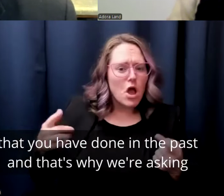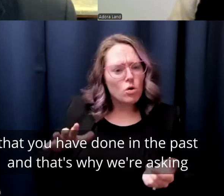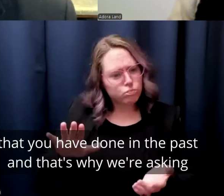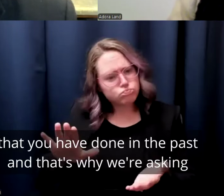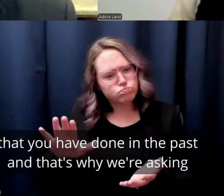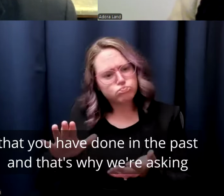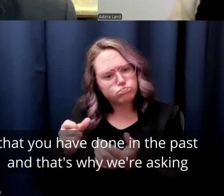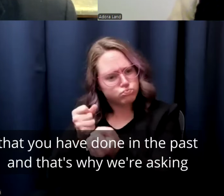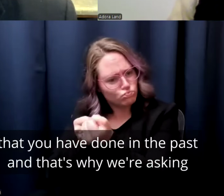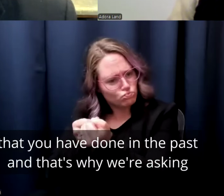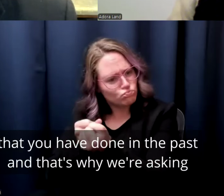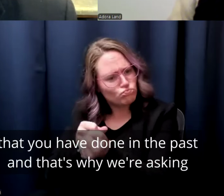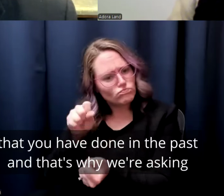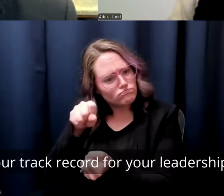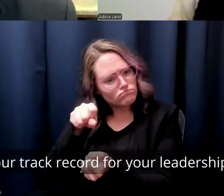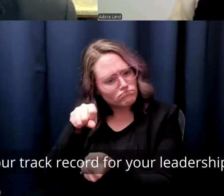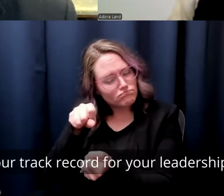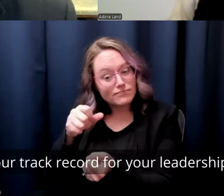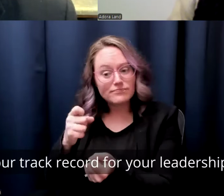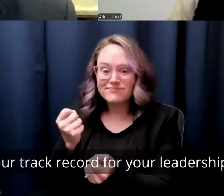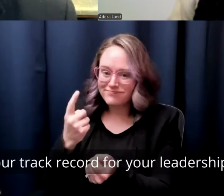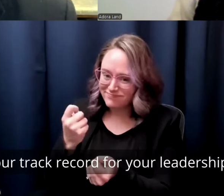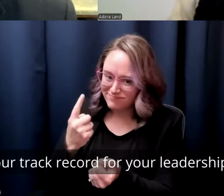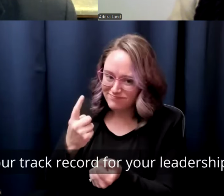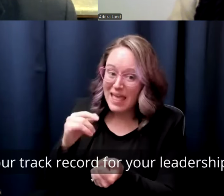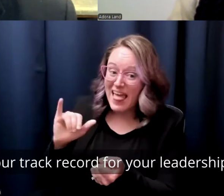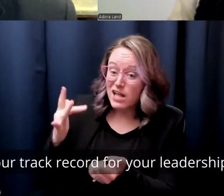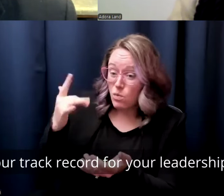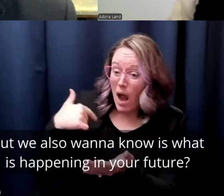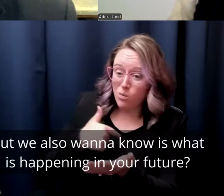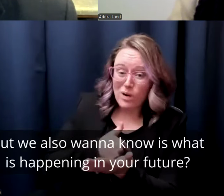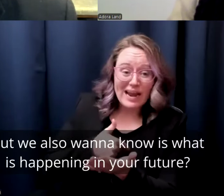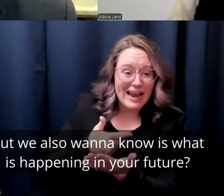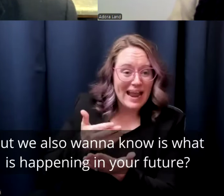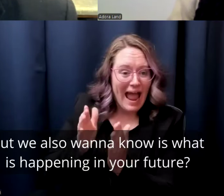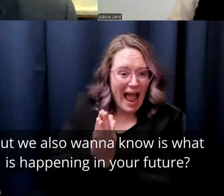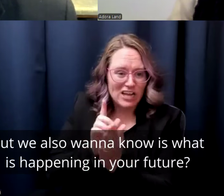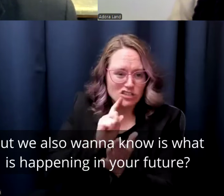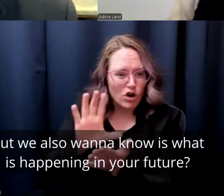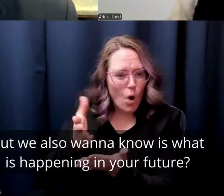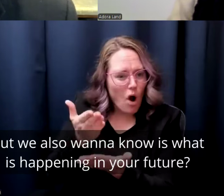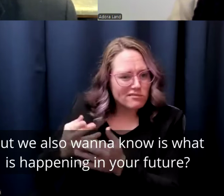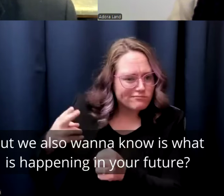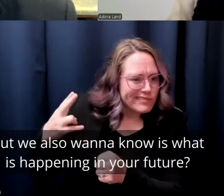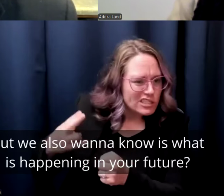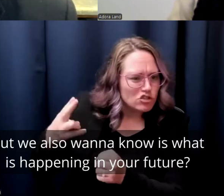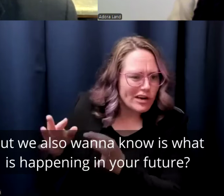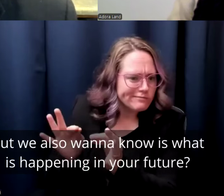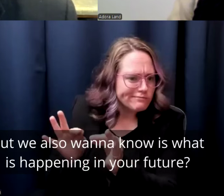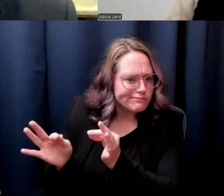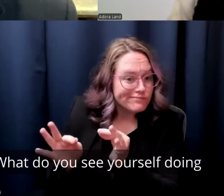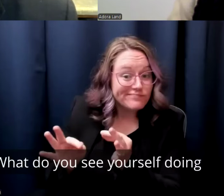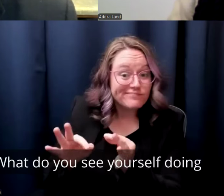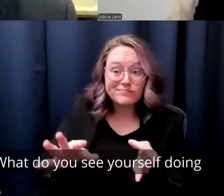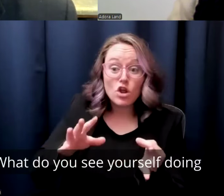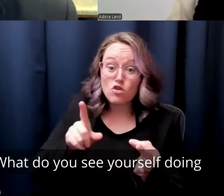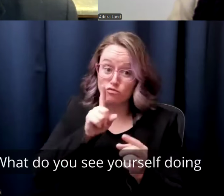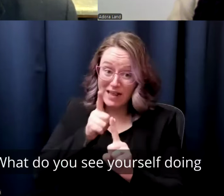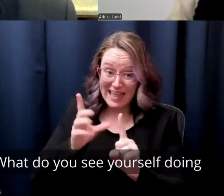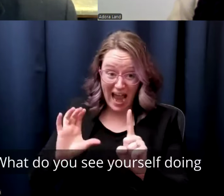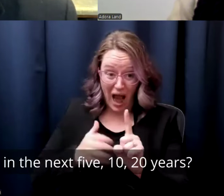things that you have done in the past. And that's why we're asking for your track record for your leadership. But we also want to know is what is happening in your future? What do you